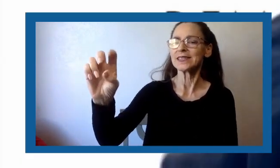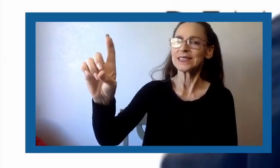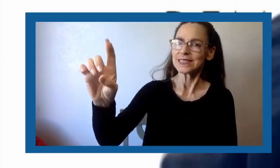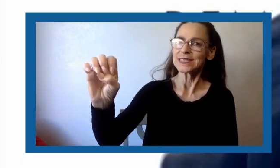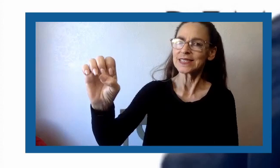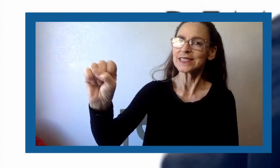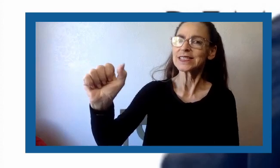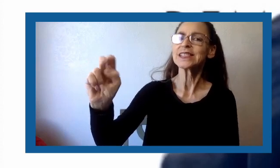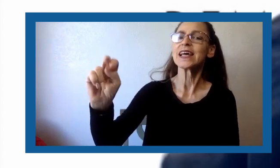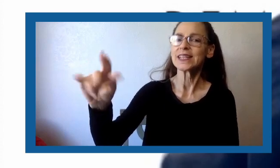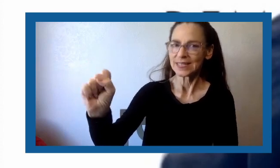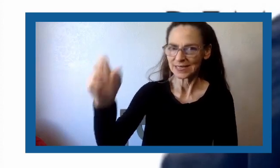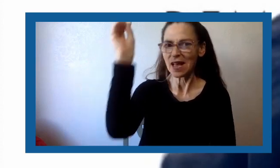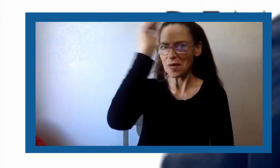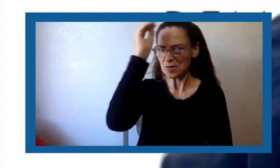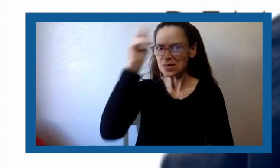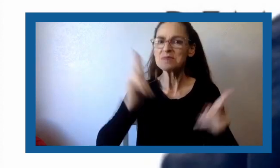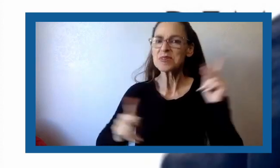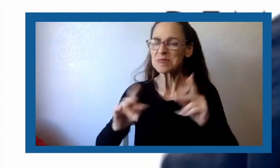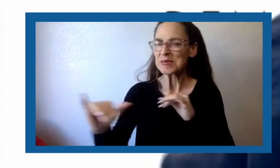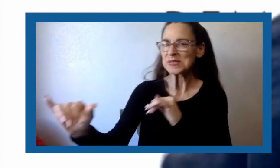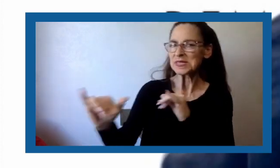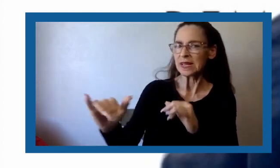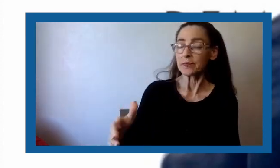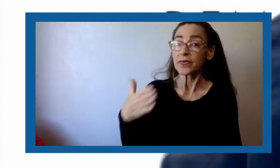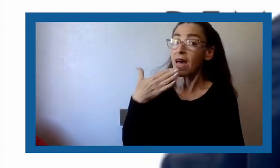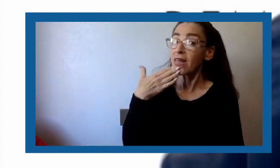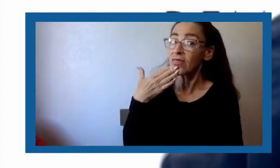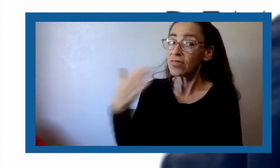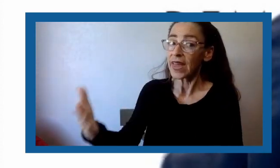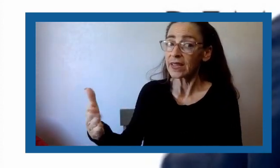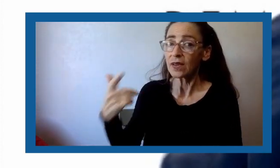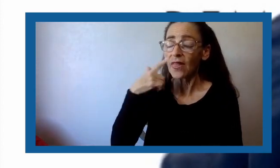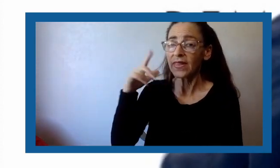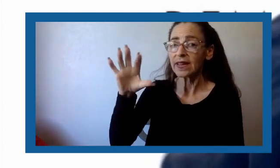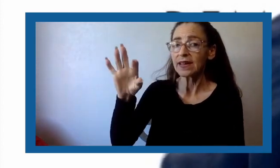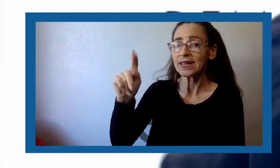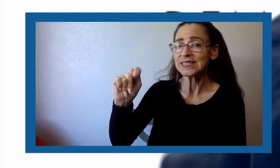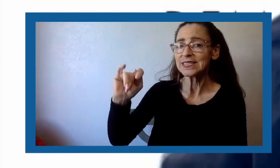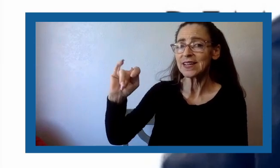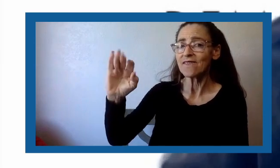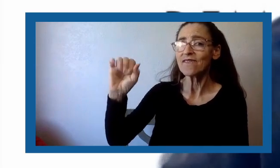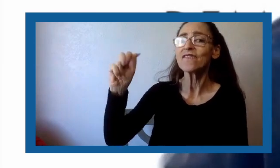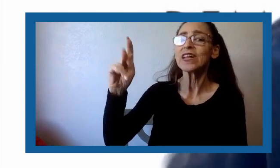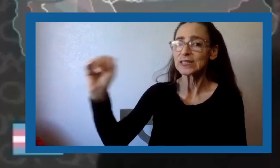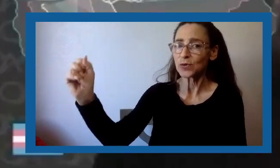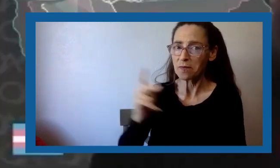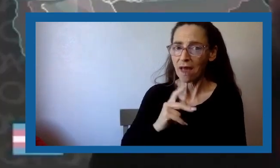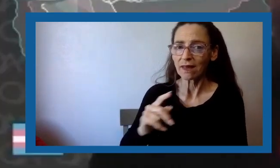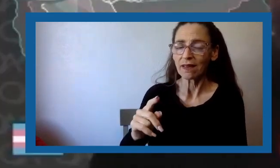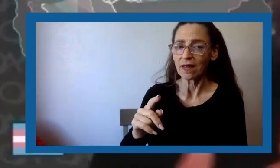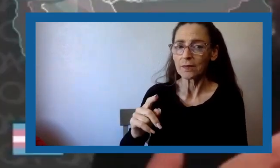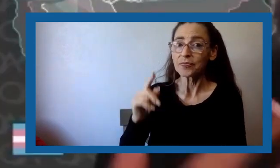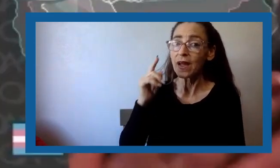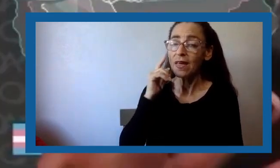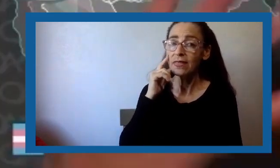Thank you so much. I think Tiffany's coming back to kick Yeah. off the end of Well, our hold program. on. So I